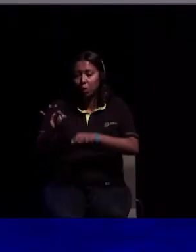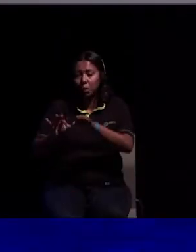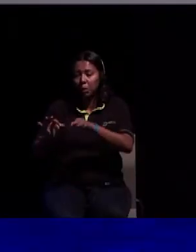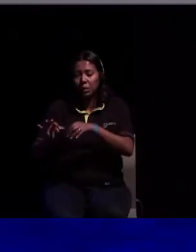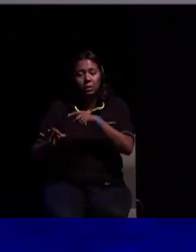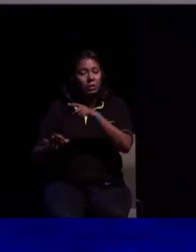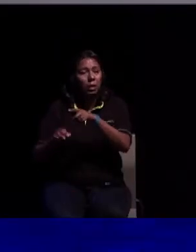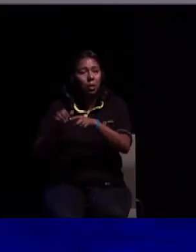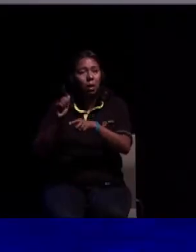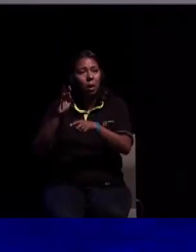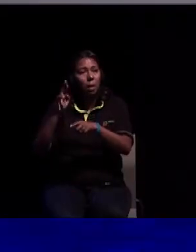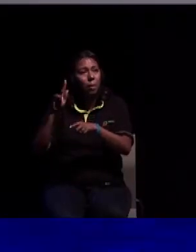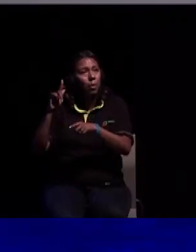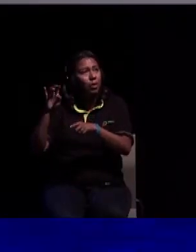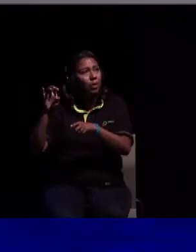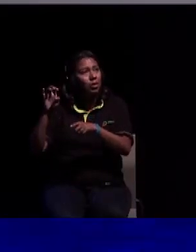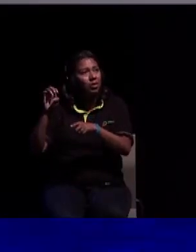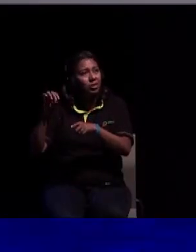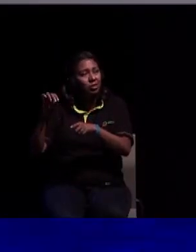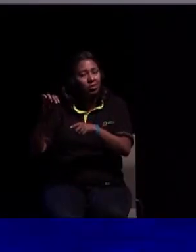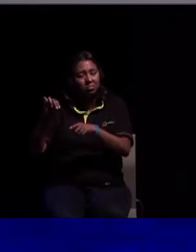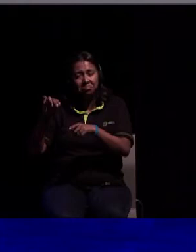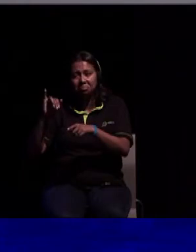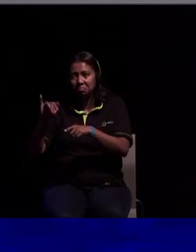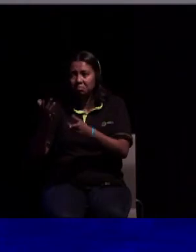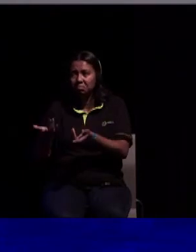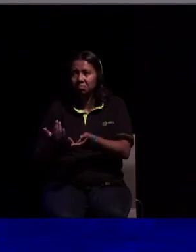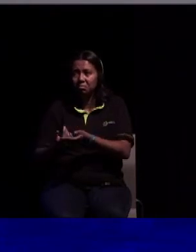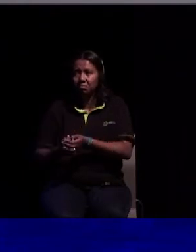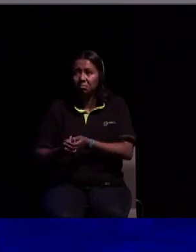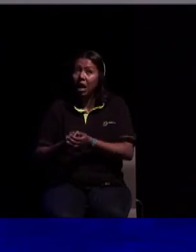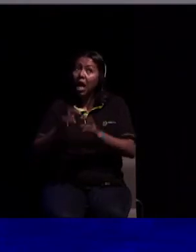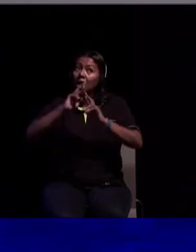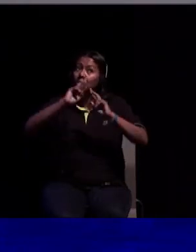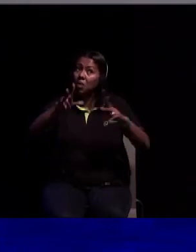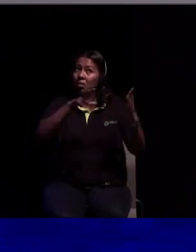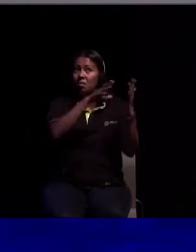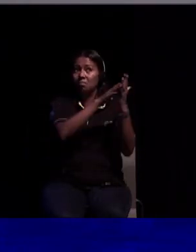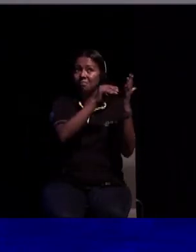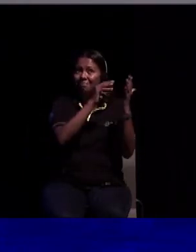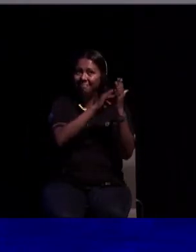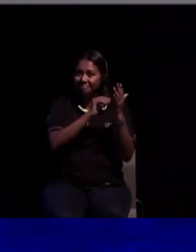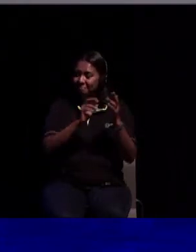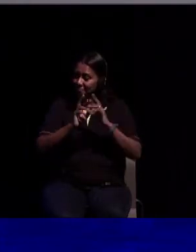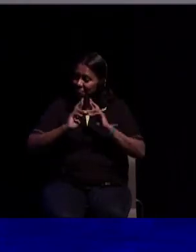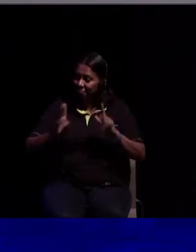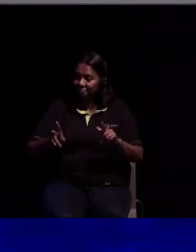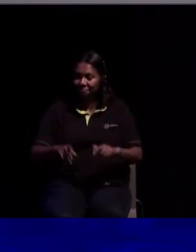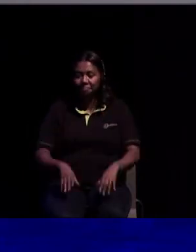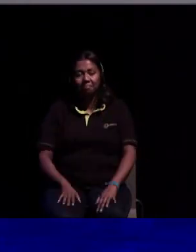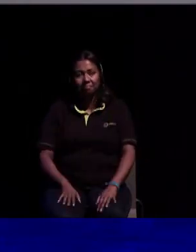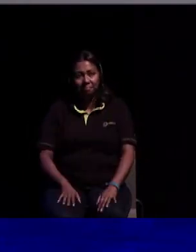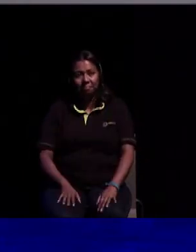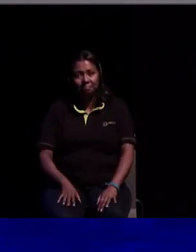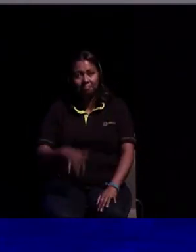standard tourism travel routes. So the people in the remote areas